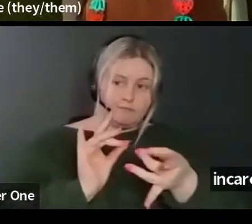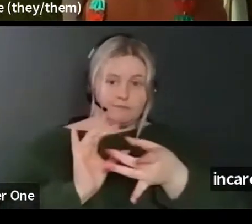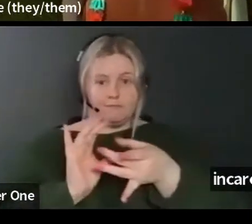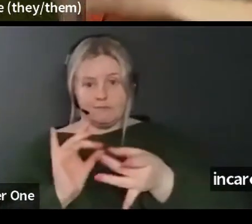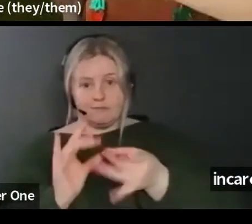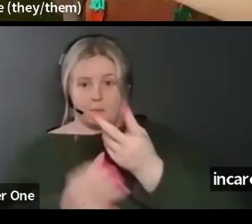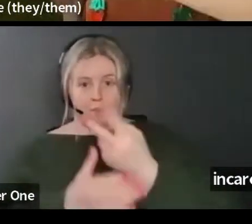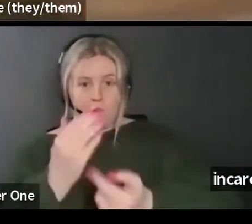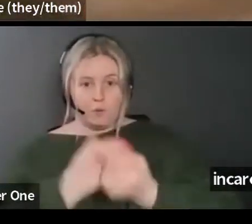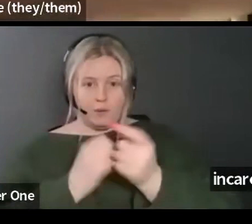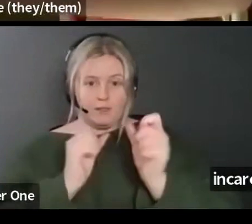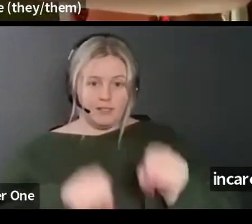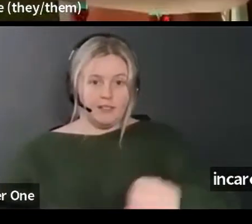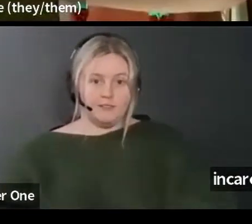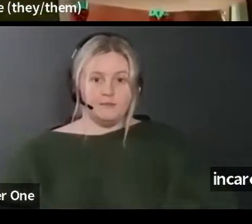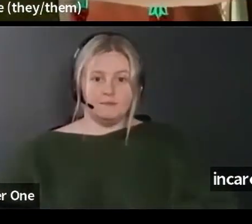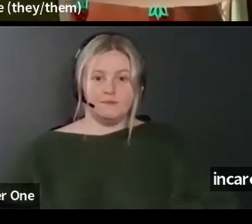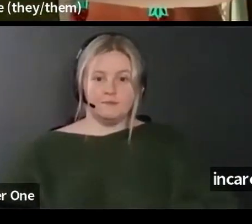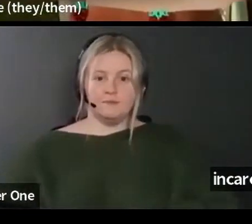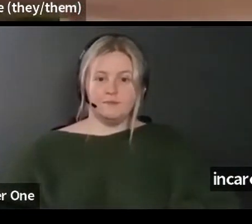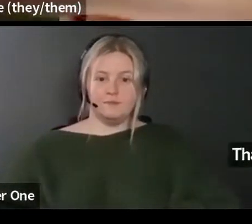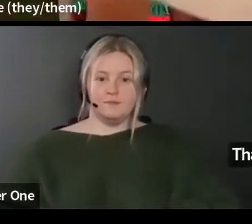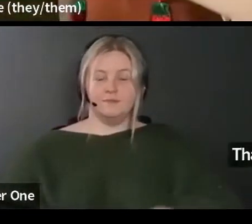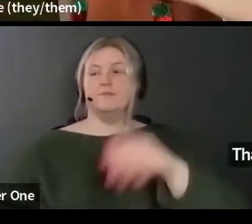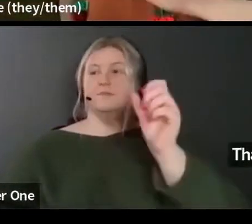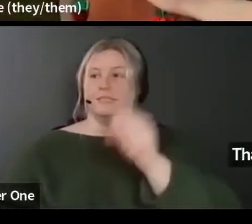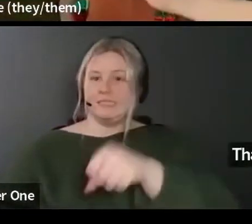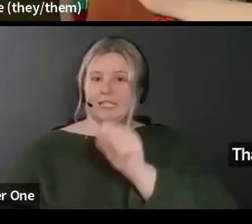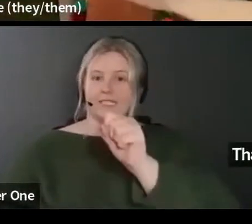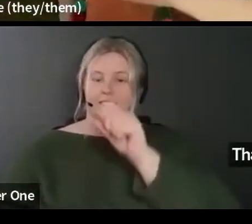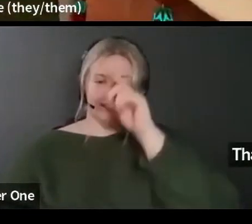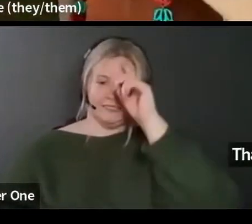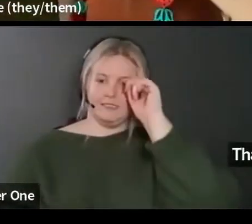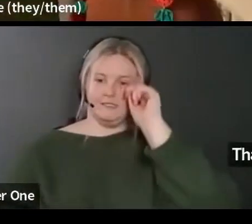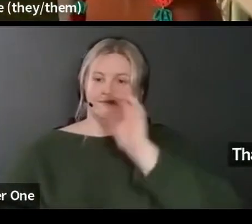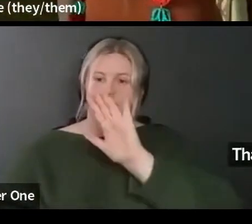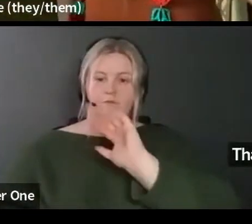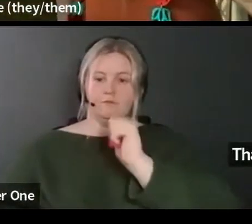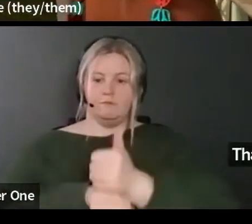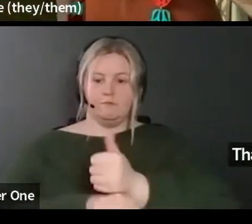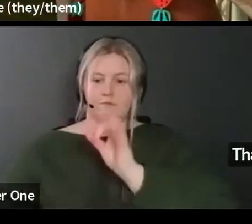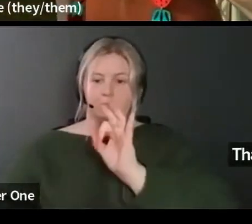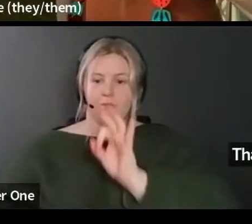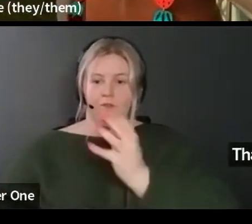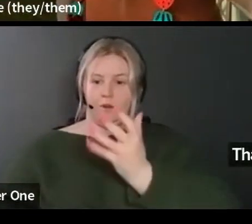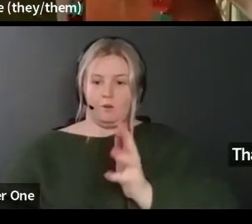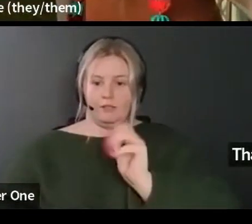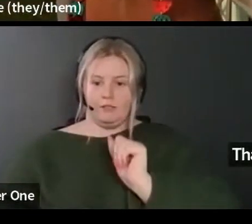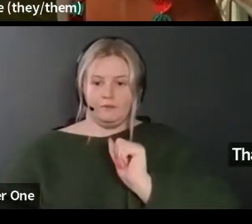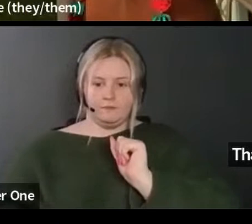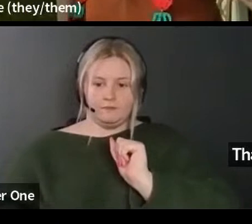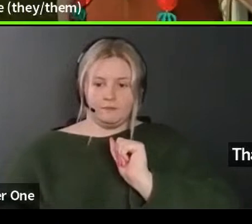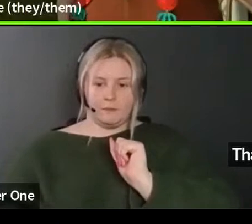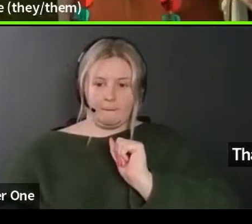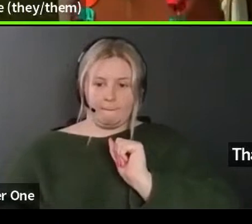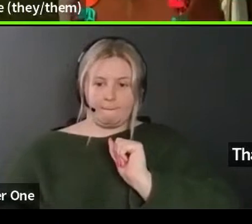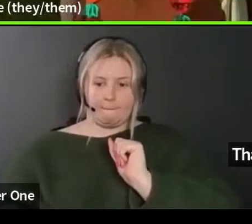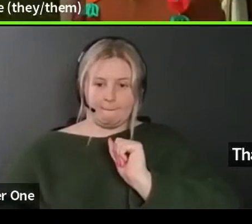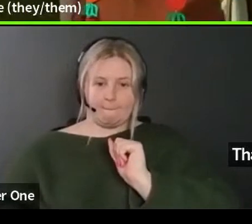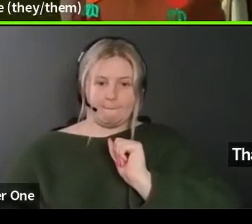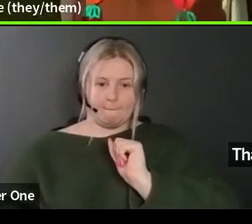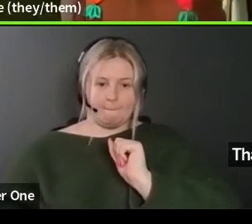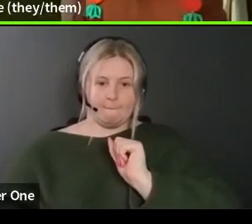that would be great. Yeah, y'all have set this up just so perfectly where I feel like should I